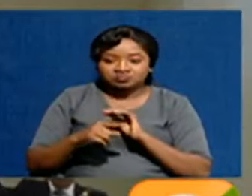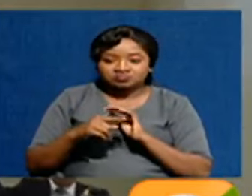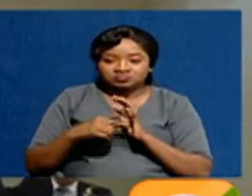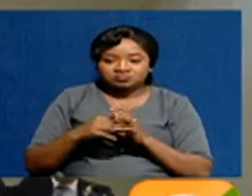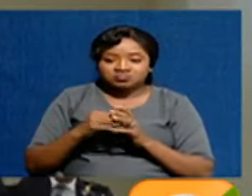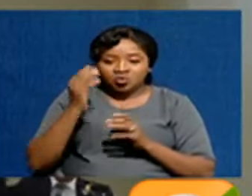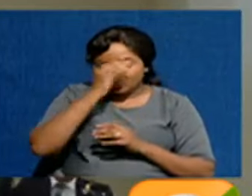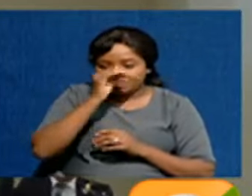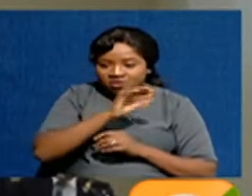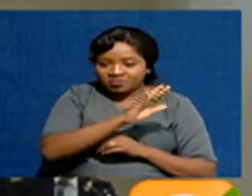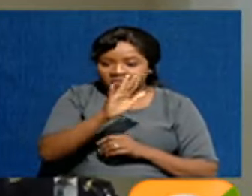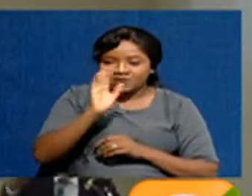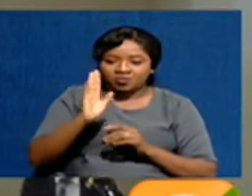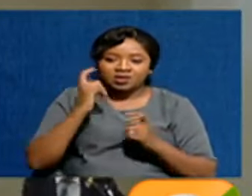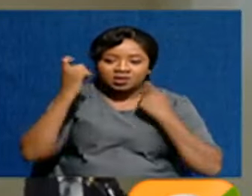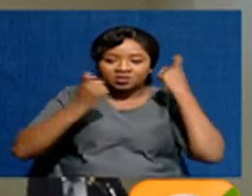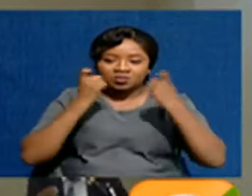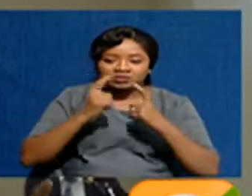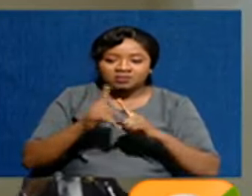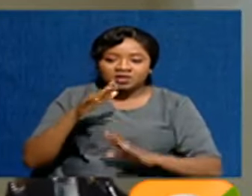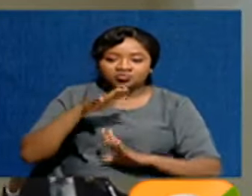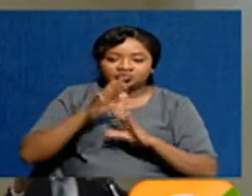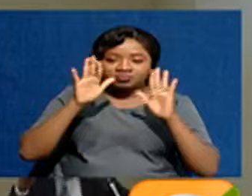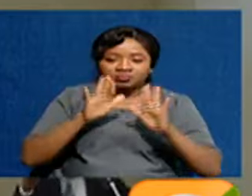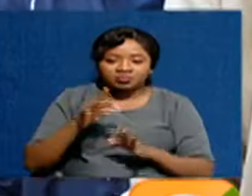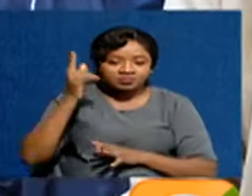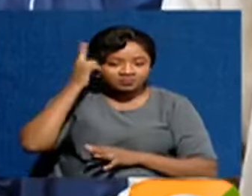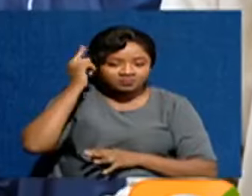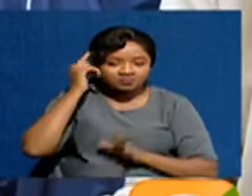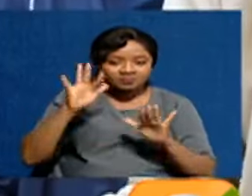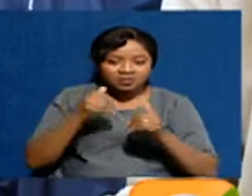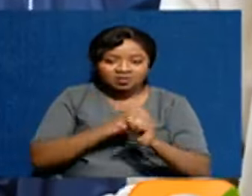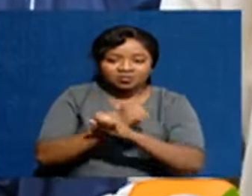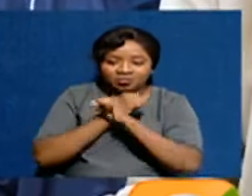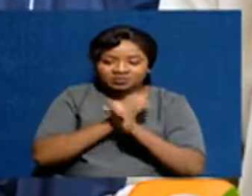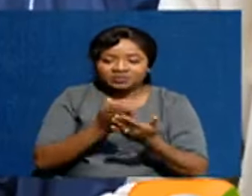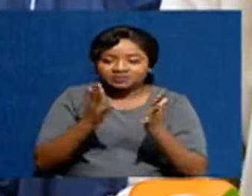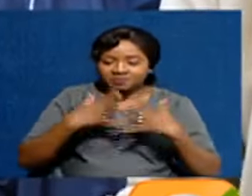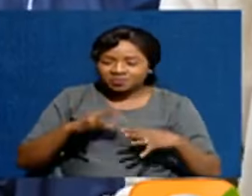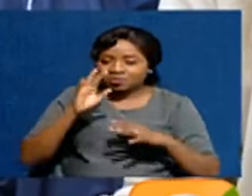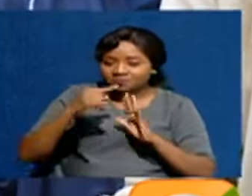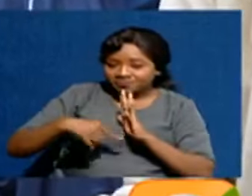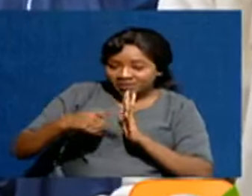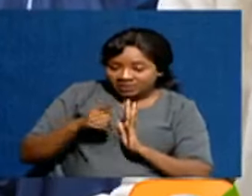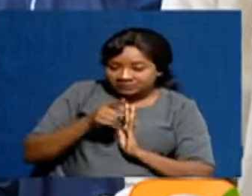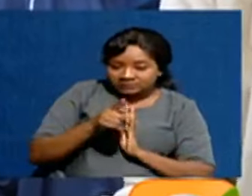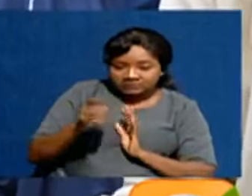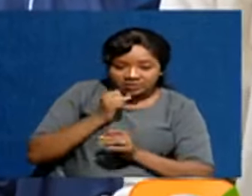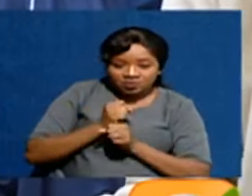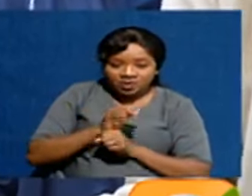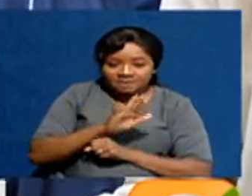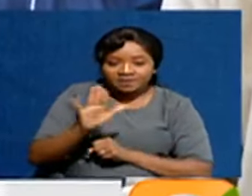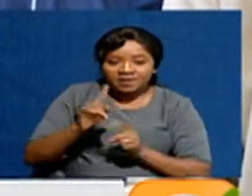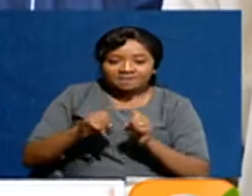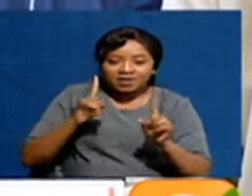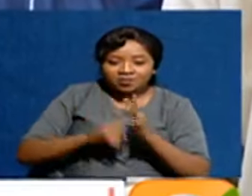account, its top priority is the protection of consumers. The industry is doing its work. What they are